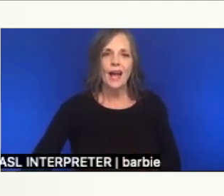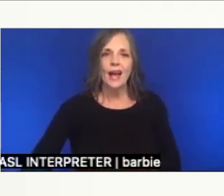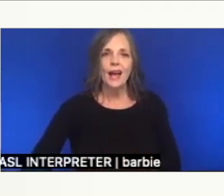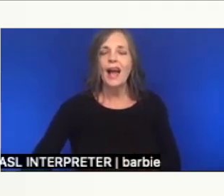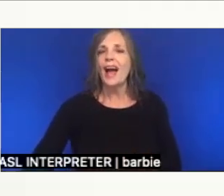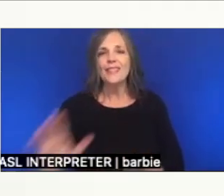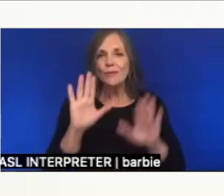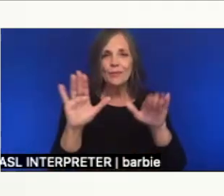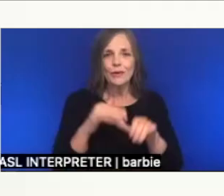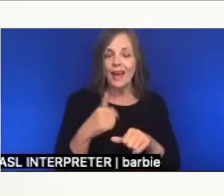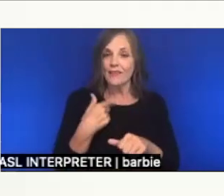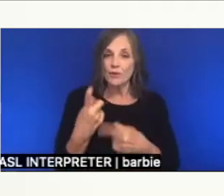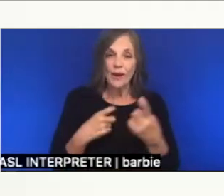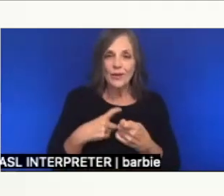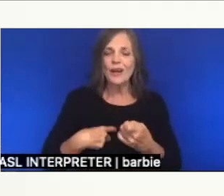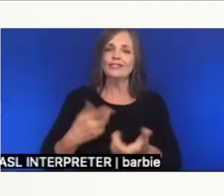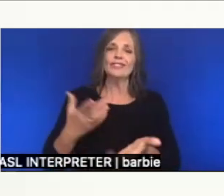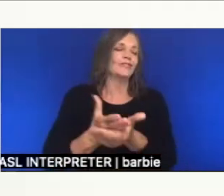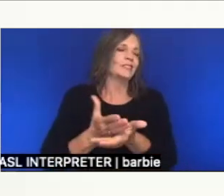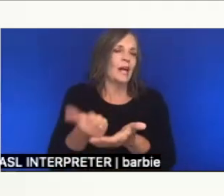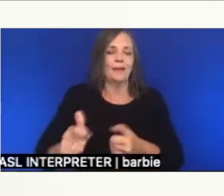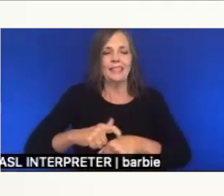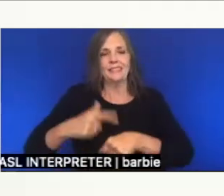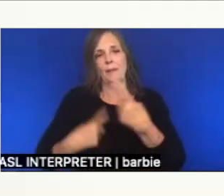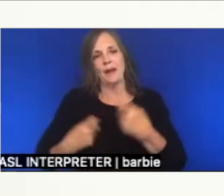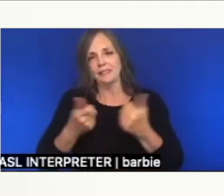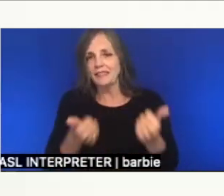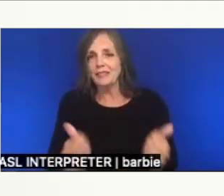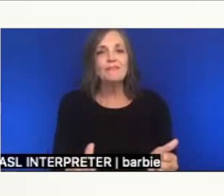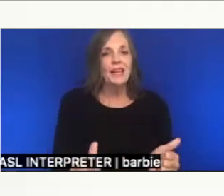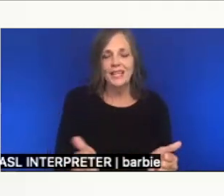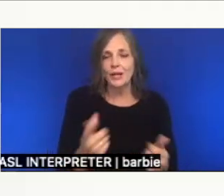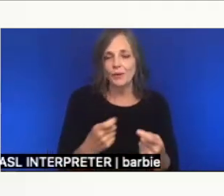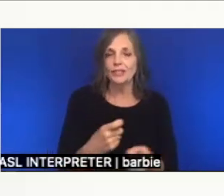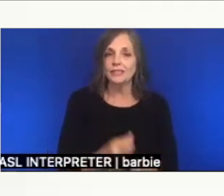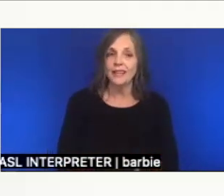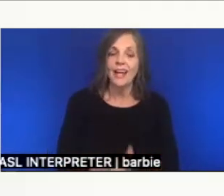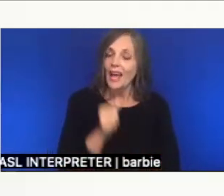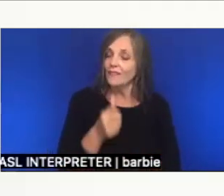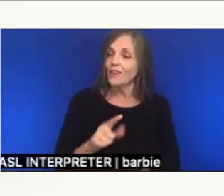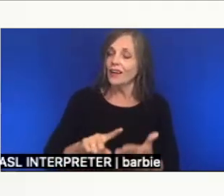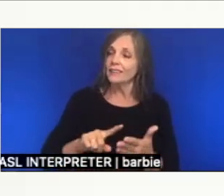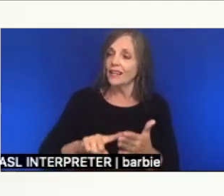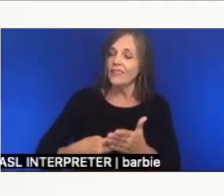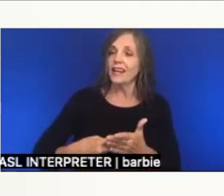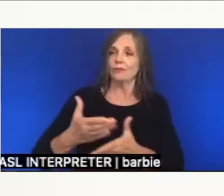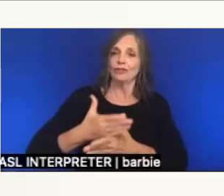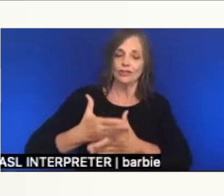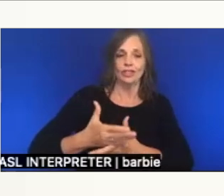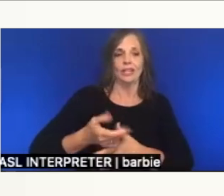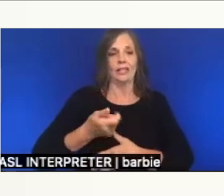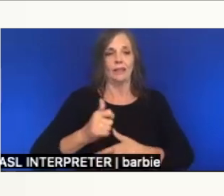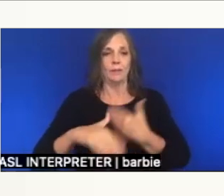any point in time and just ask them. Otherwise, I would just start sharing what's on my plate and on my agenda